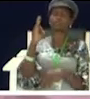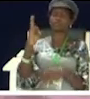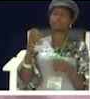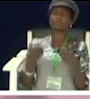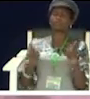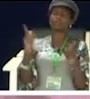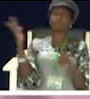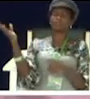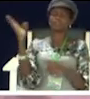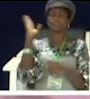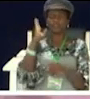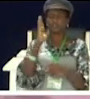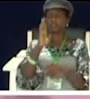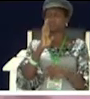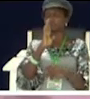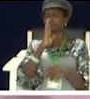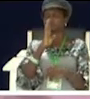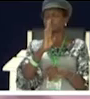let there be